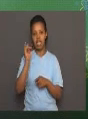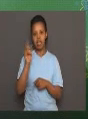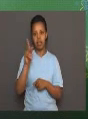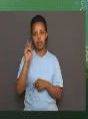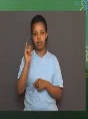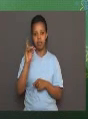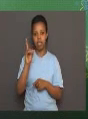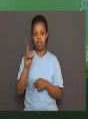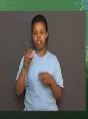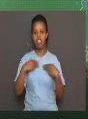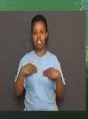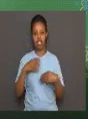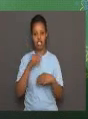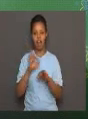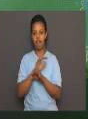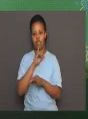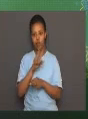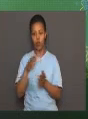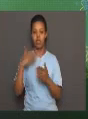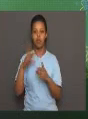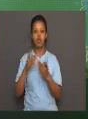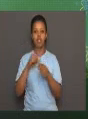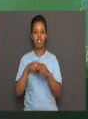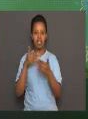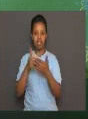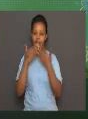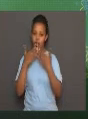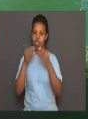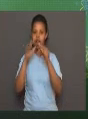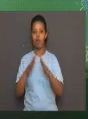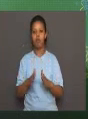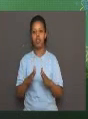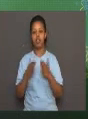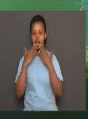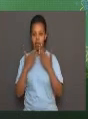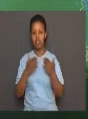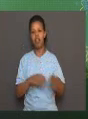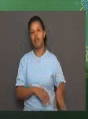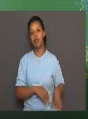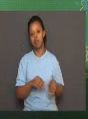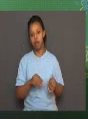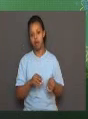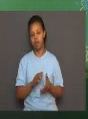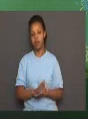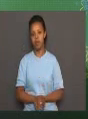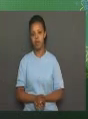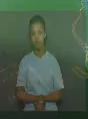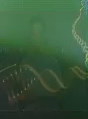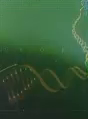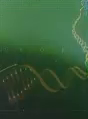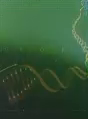lipids. Until next lesson, thank you, teacher. Thank you, students.